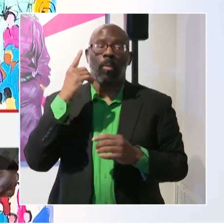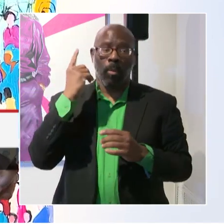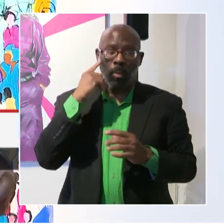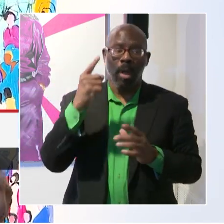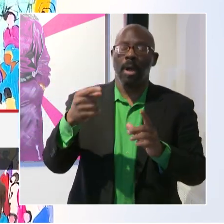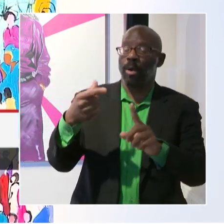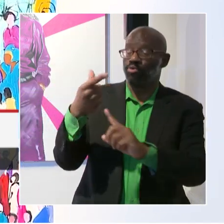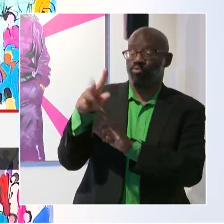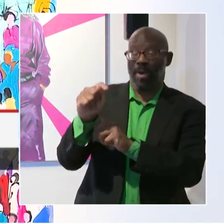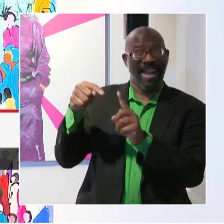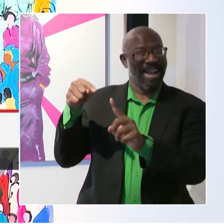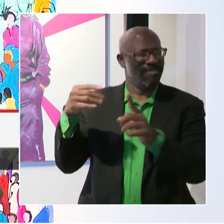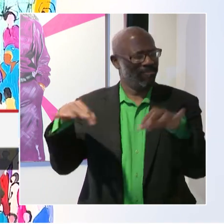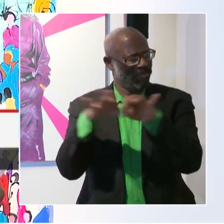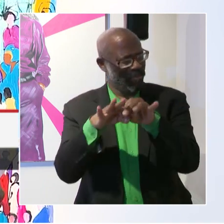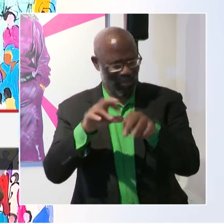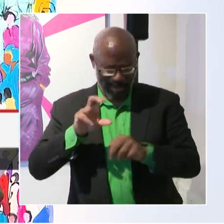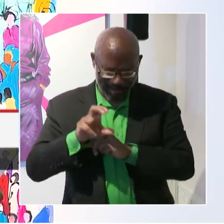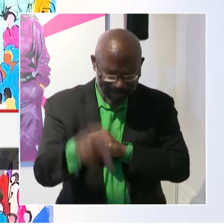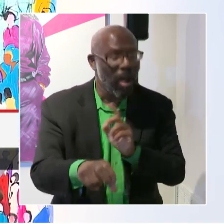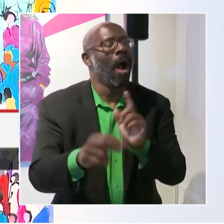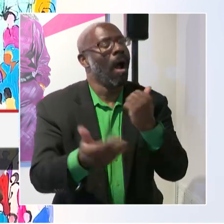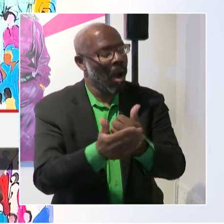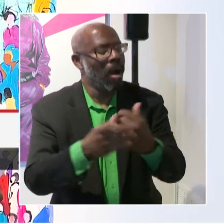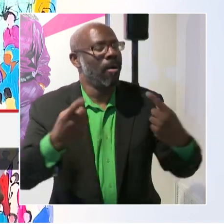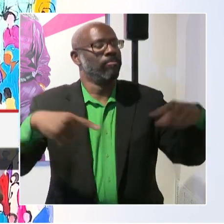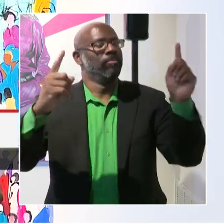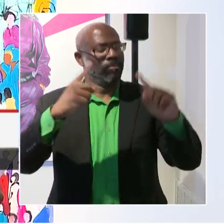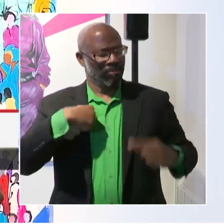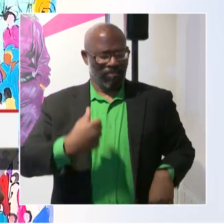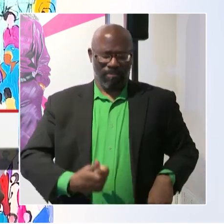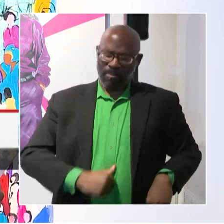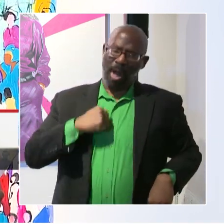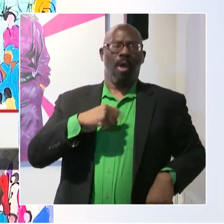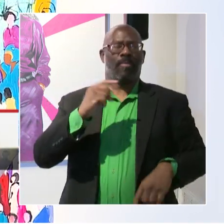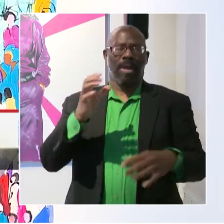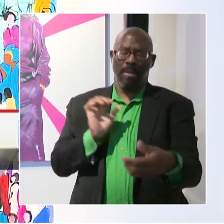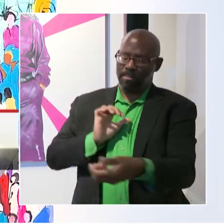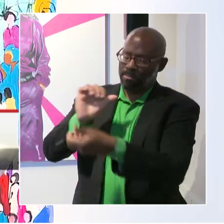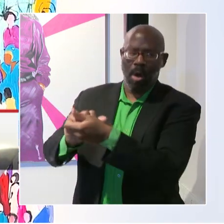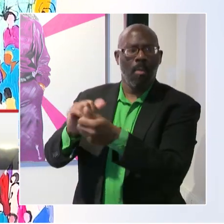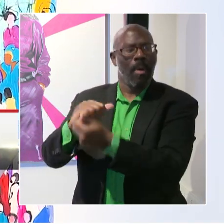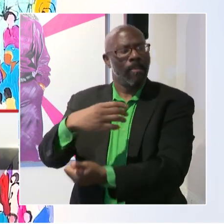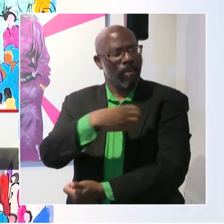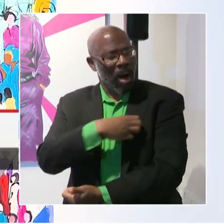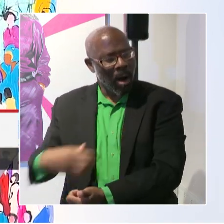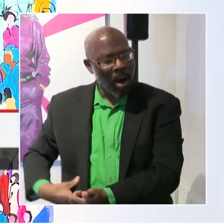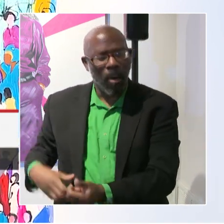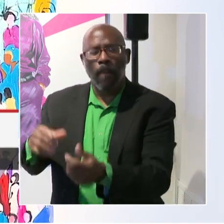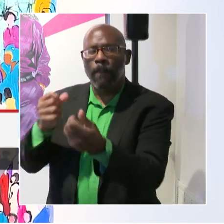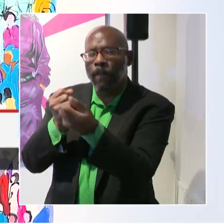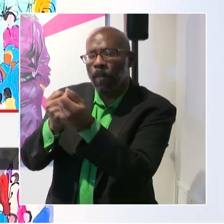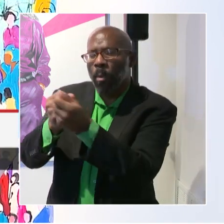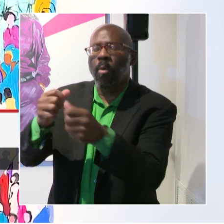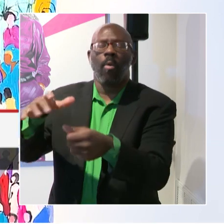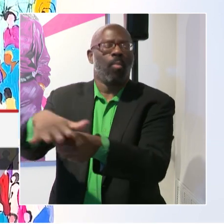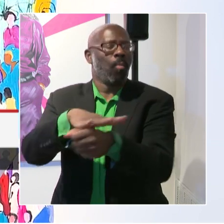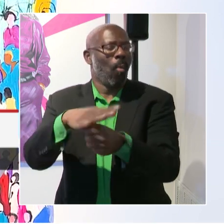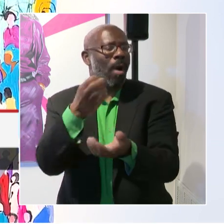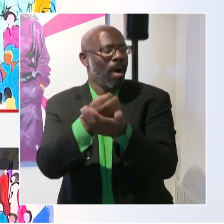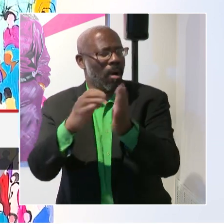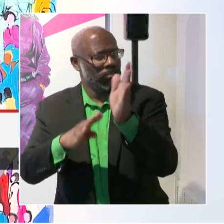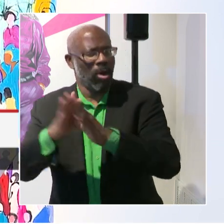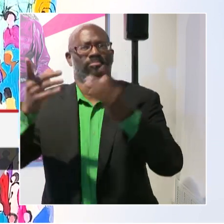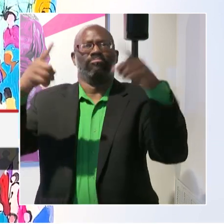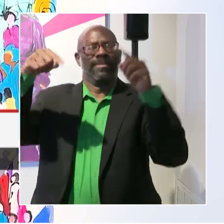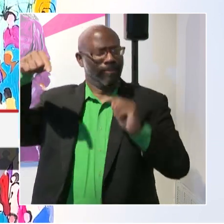partnership in supporting local businesses and promoting the economic development like she is across the District of Columbia. Today's announcement